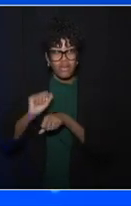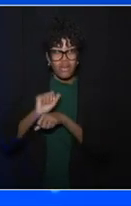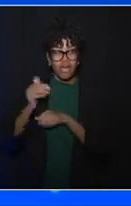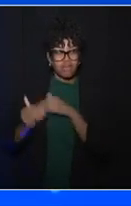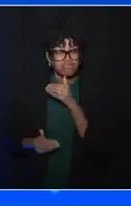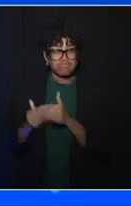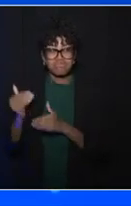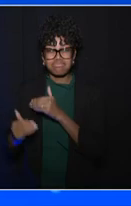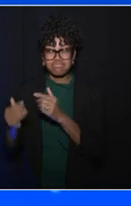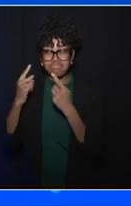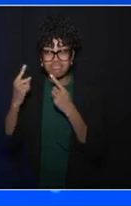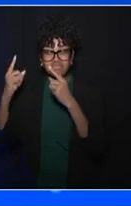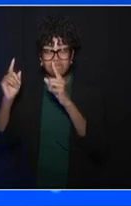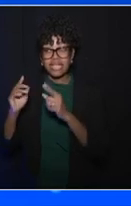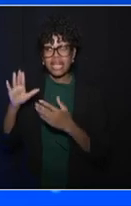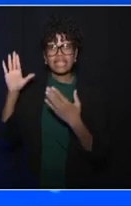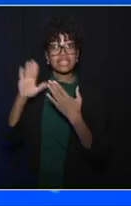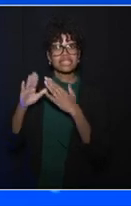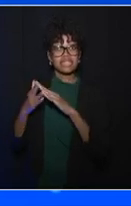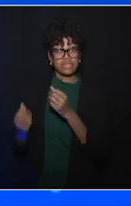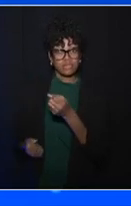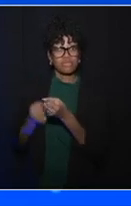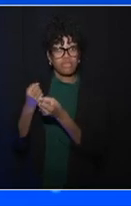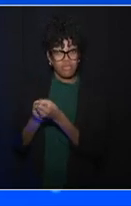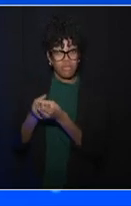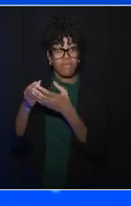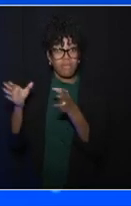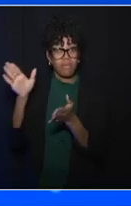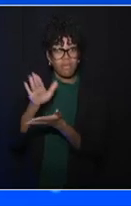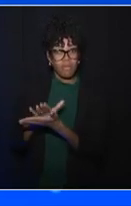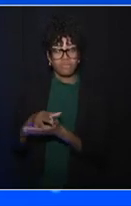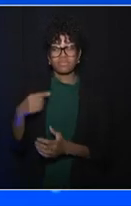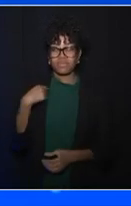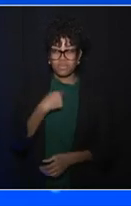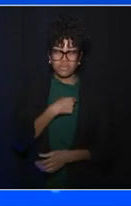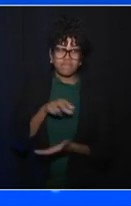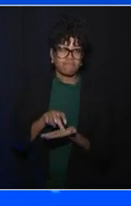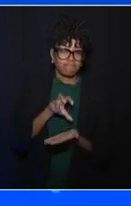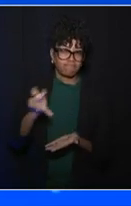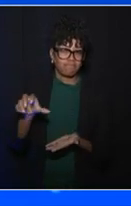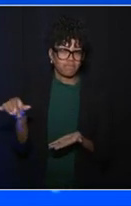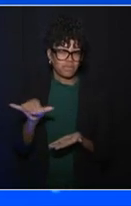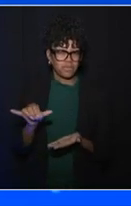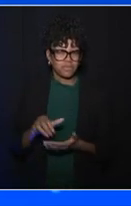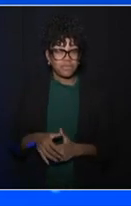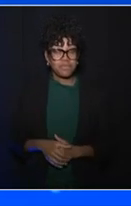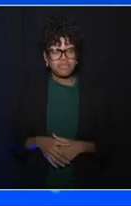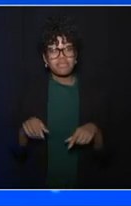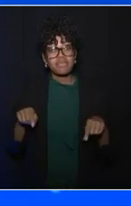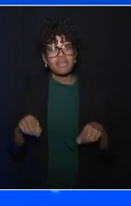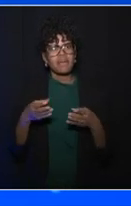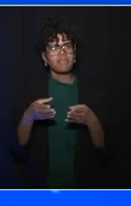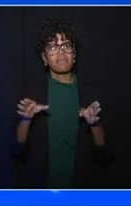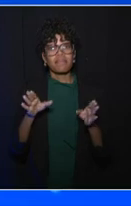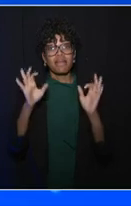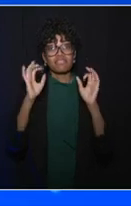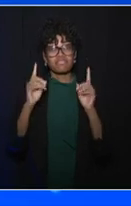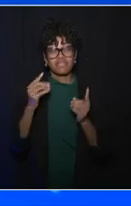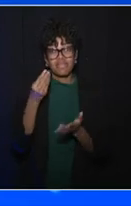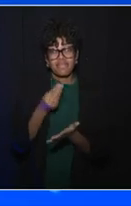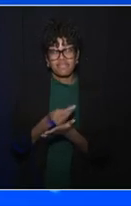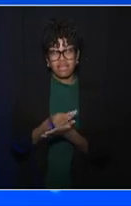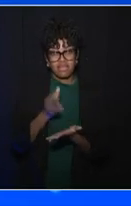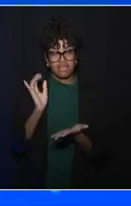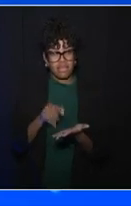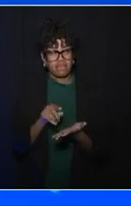we want to get behind them too. So this public education fund is so important to the work that we do. And